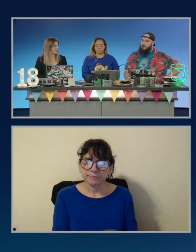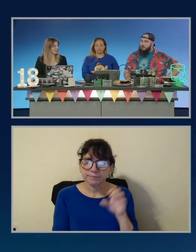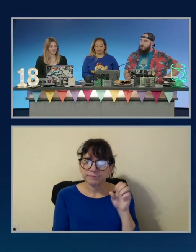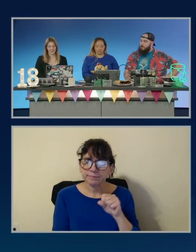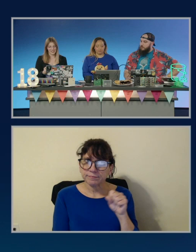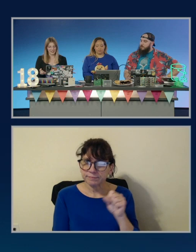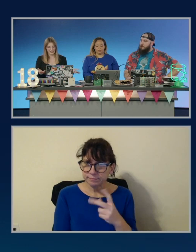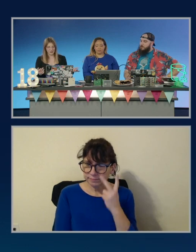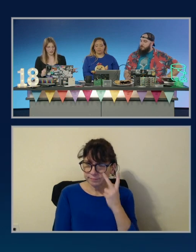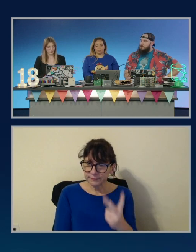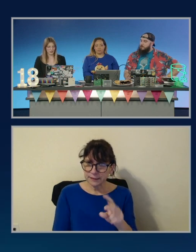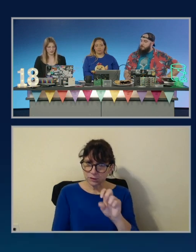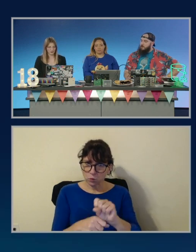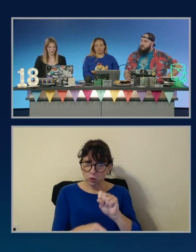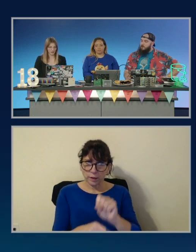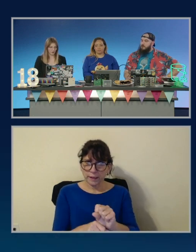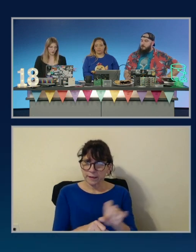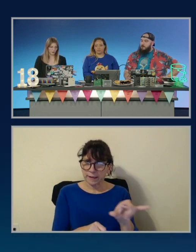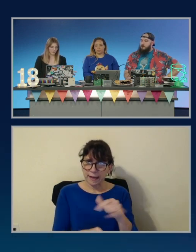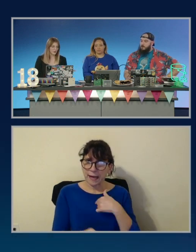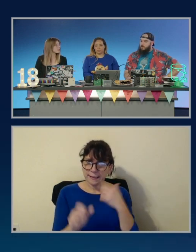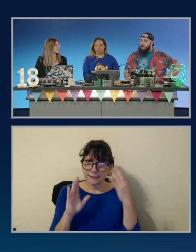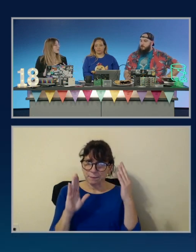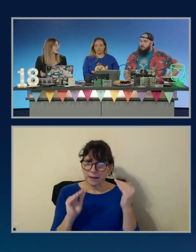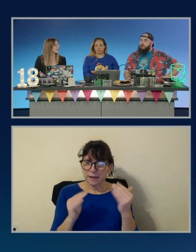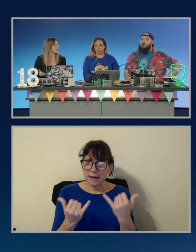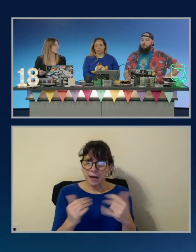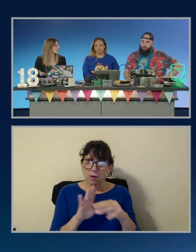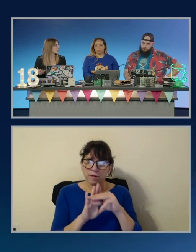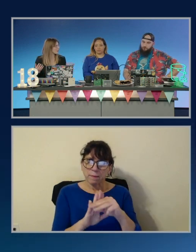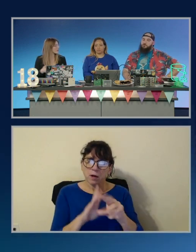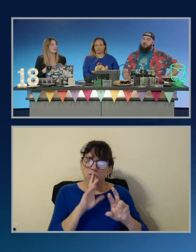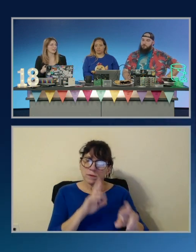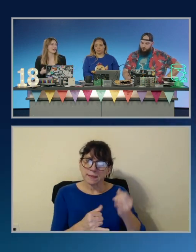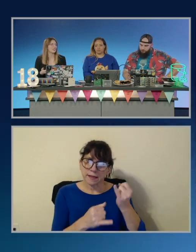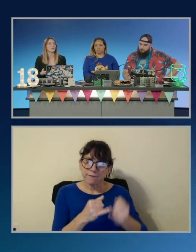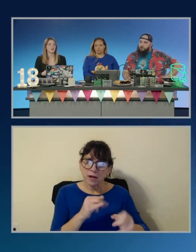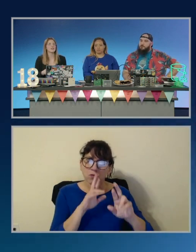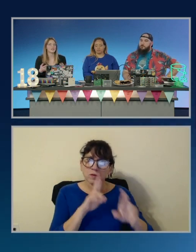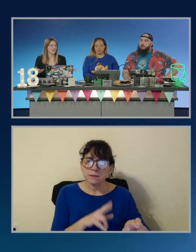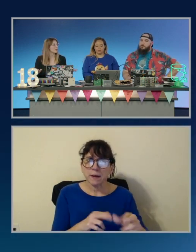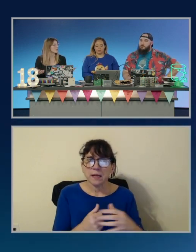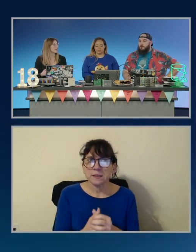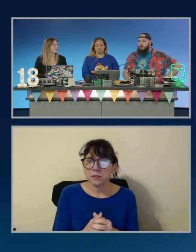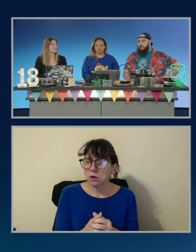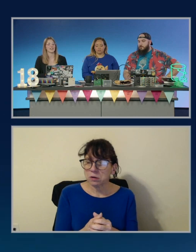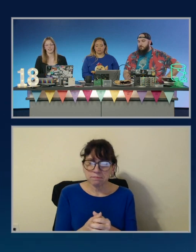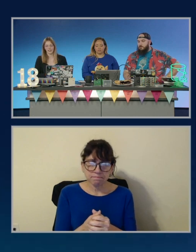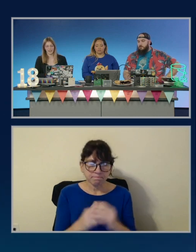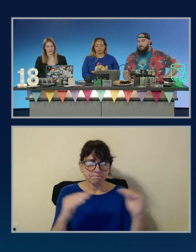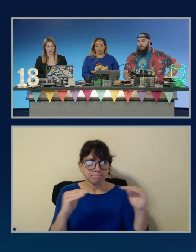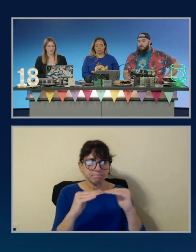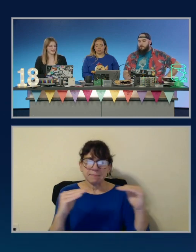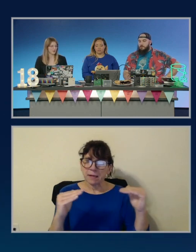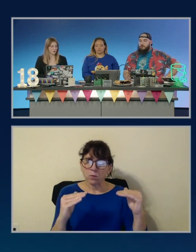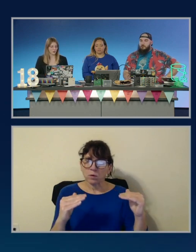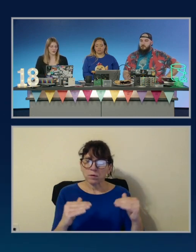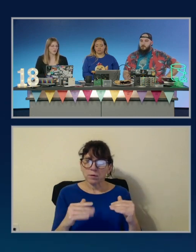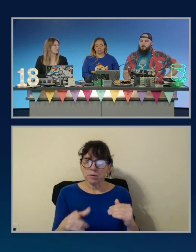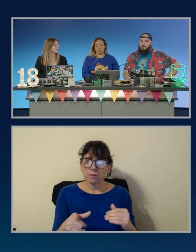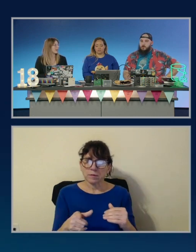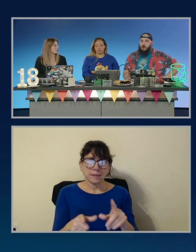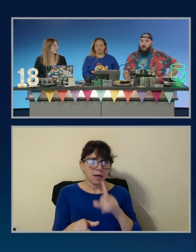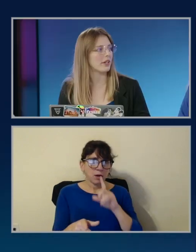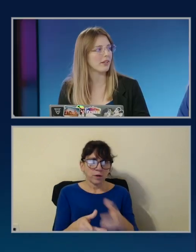see it's working exactly as I expected to. So now the model response and the final response are aligned because it was actually a request for